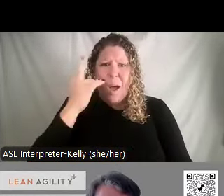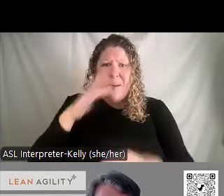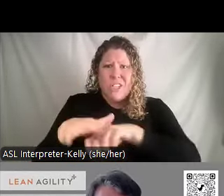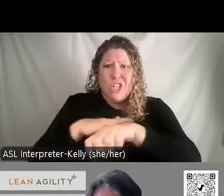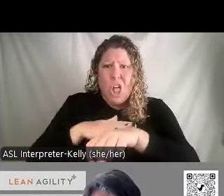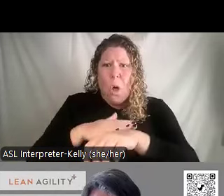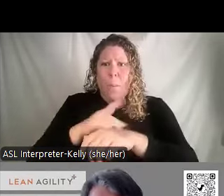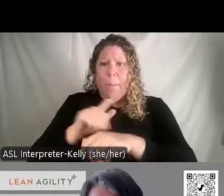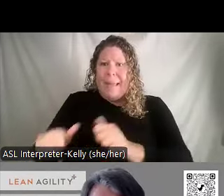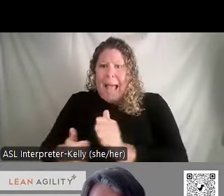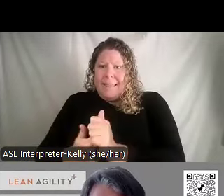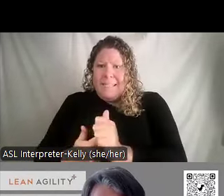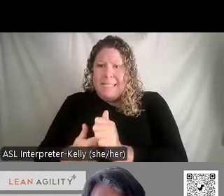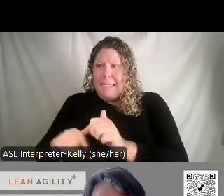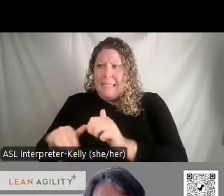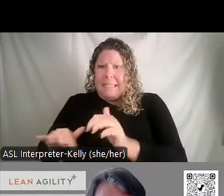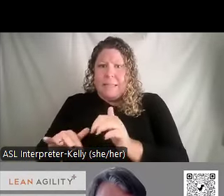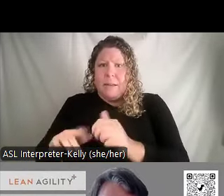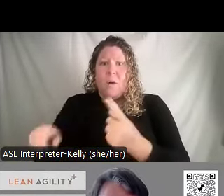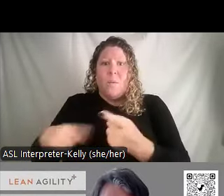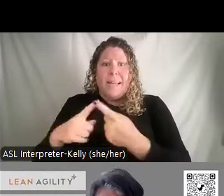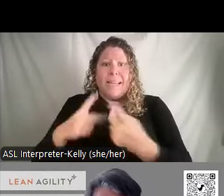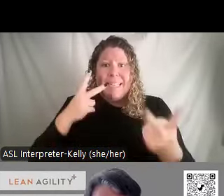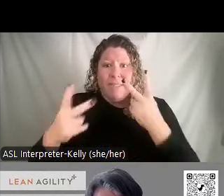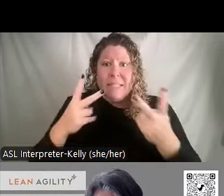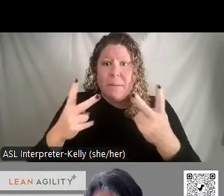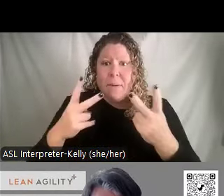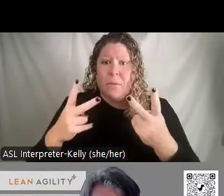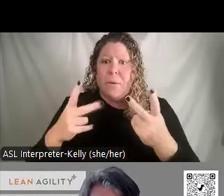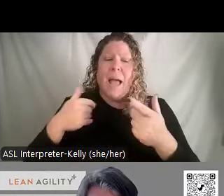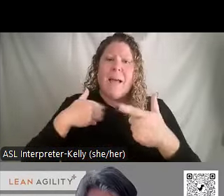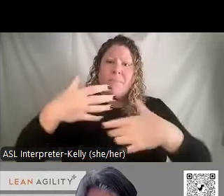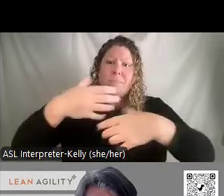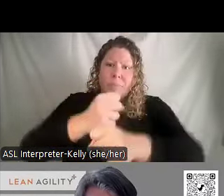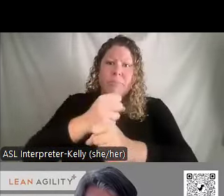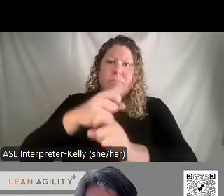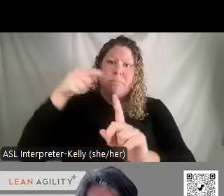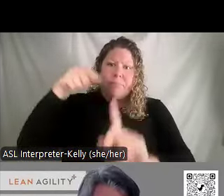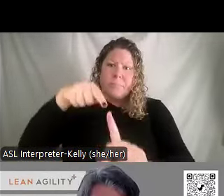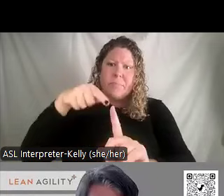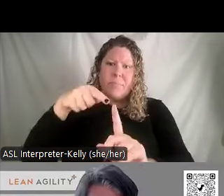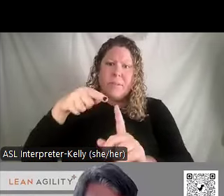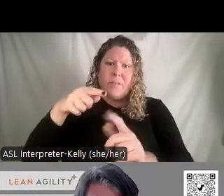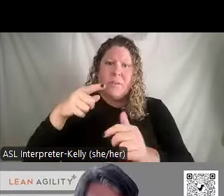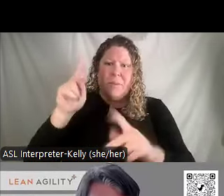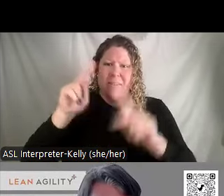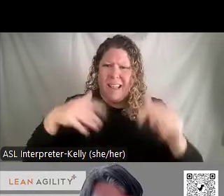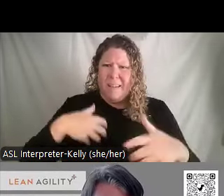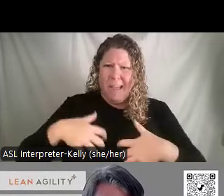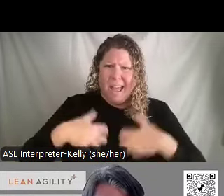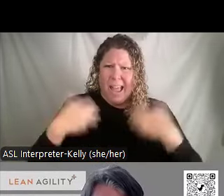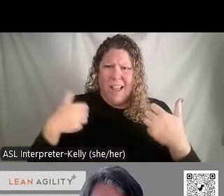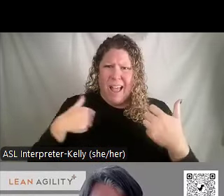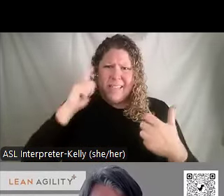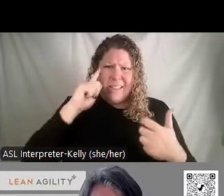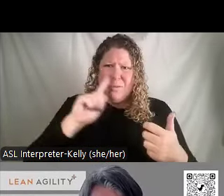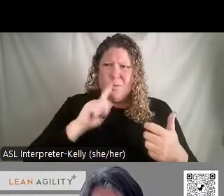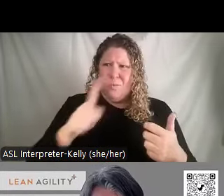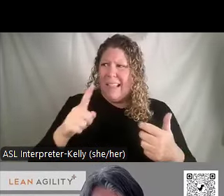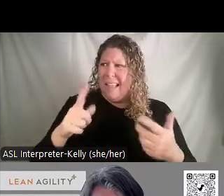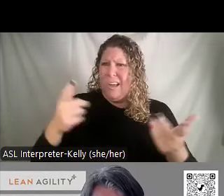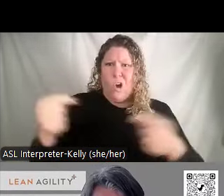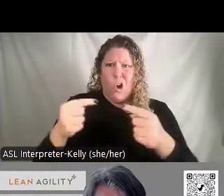you make that visible, suddenly you've got a great elevator pitch where people look at that and they go, I'm really angry about this. I think we're really killing ourselves by doing